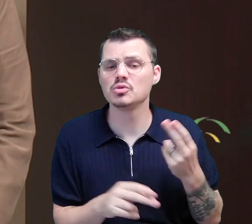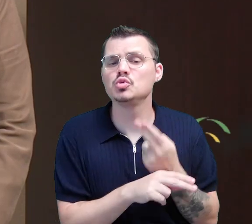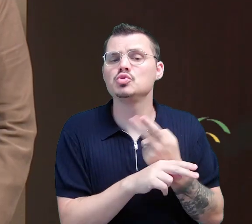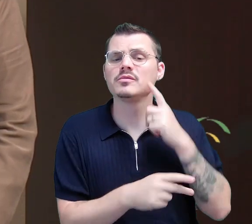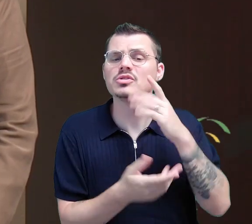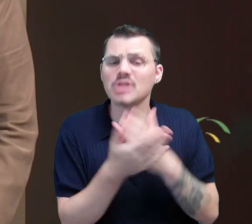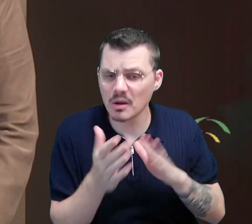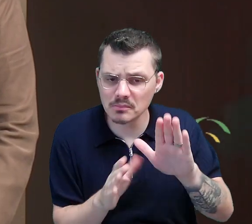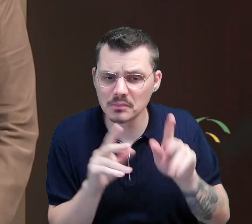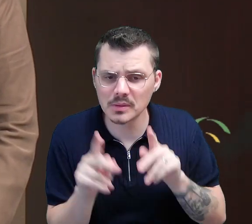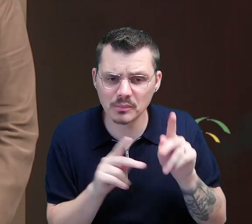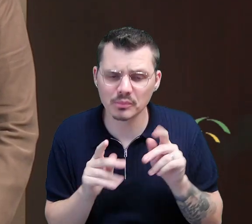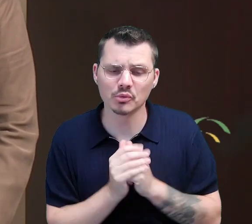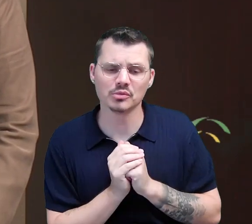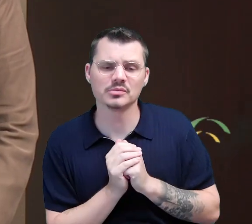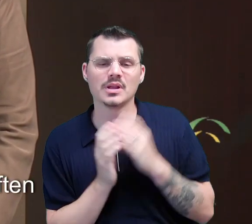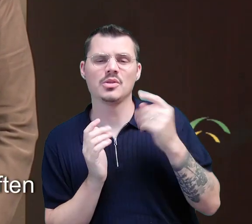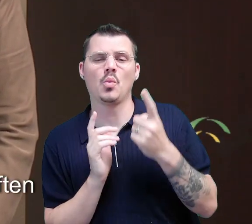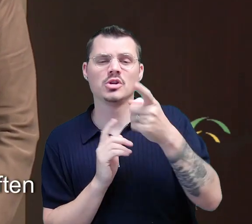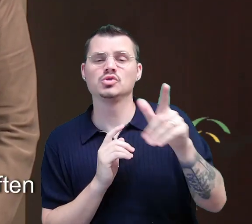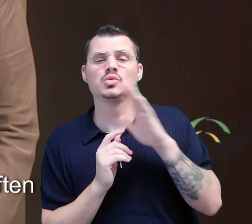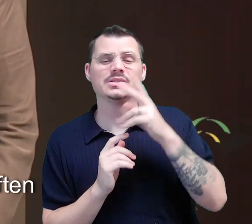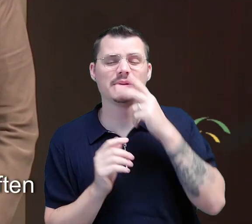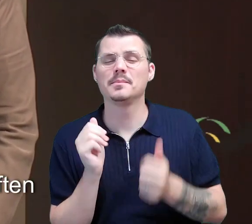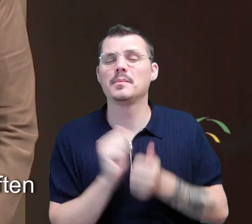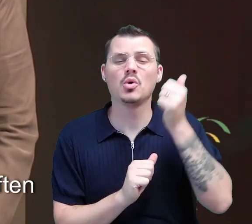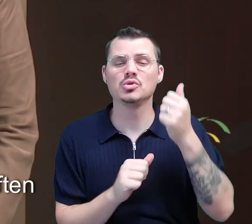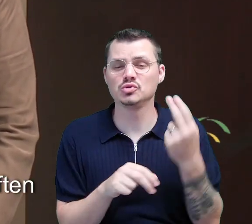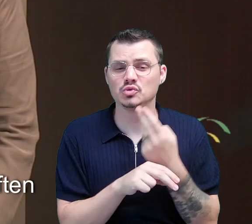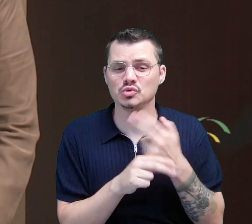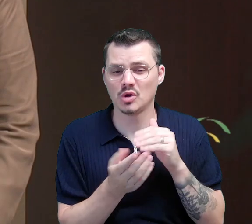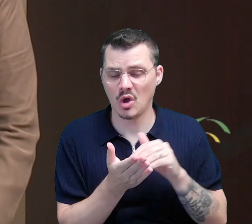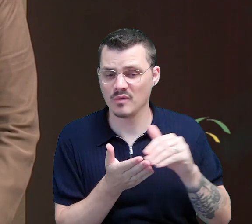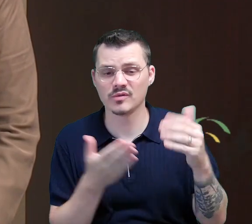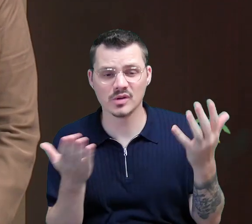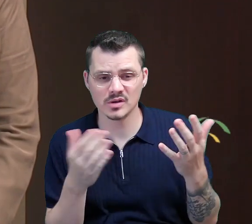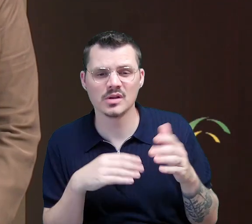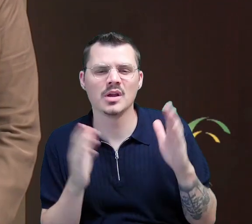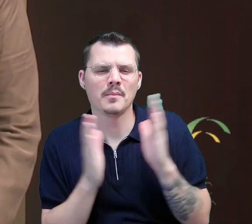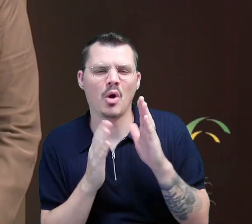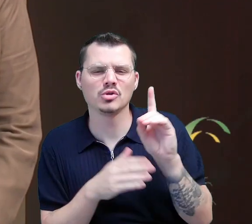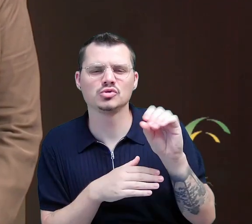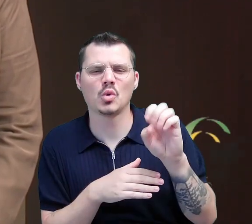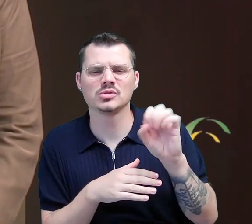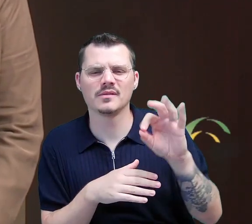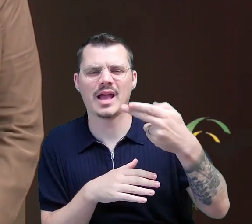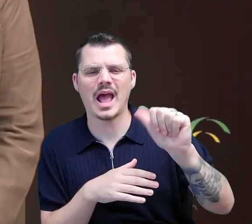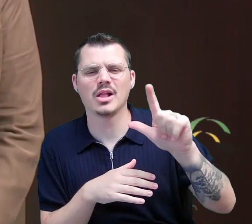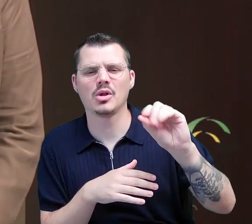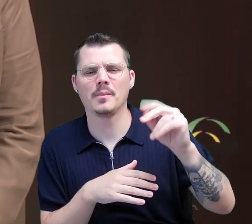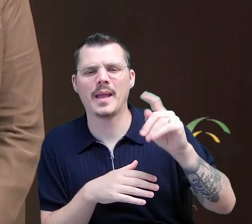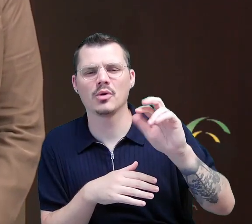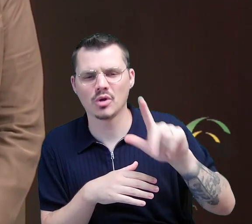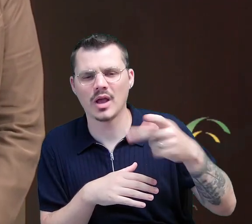people. And the ones that you'll see used most often would be small doses of